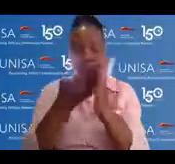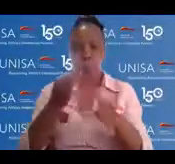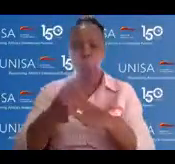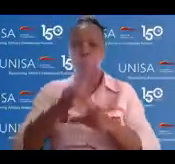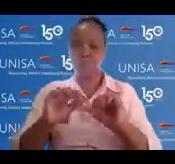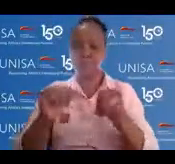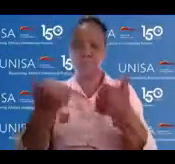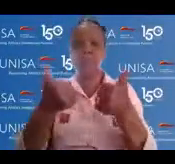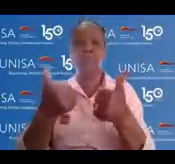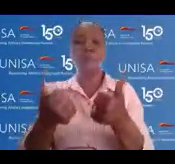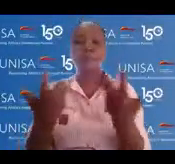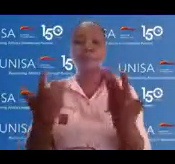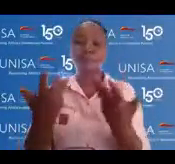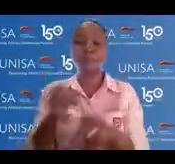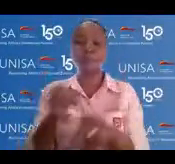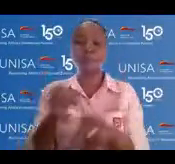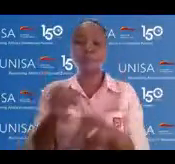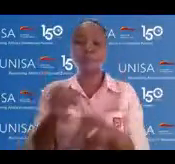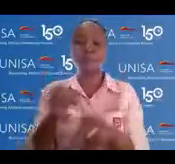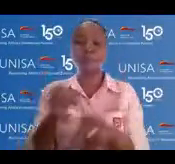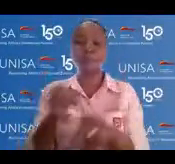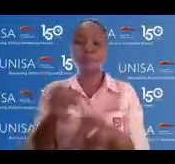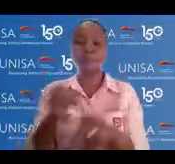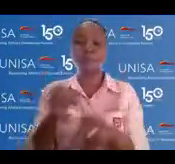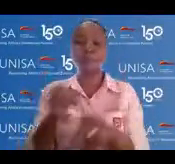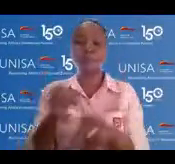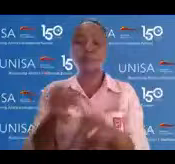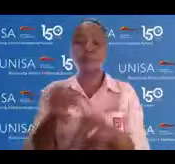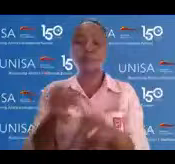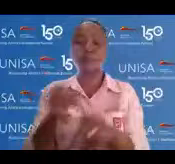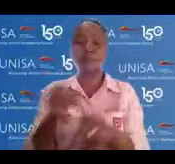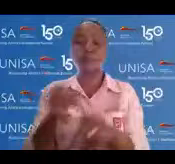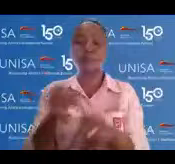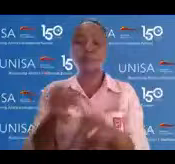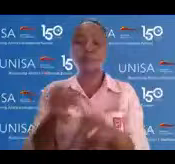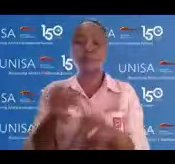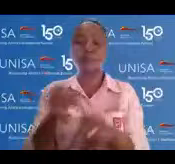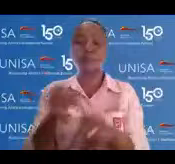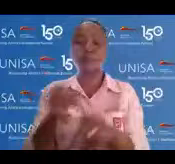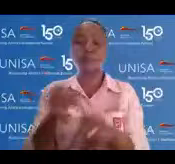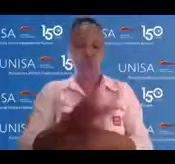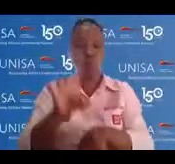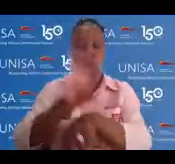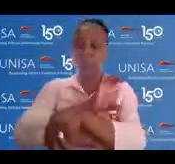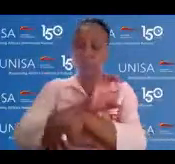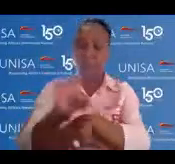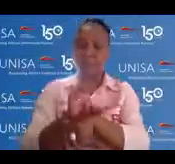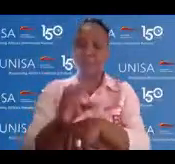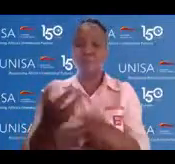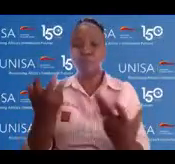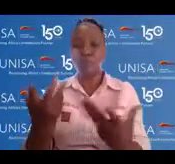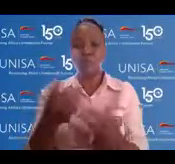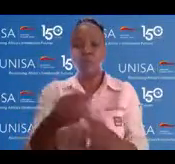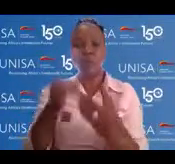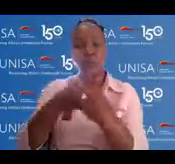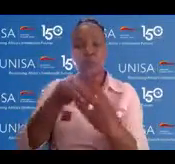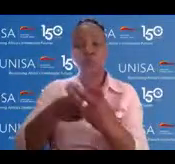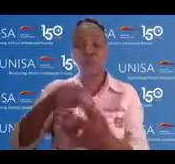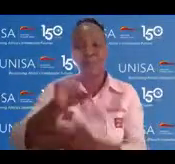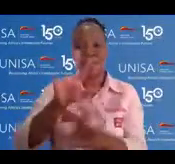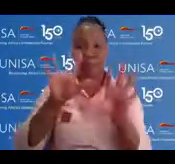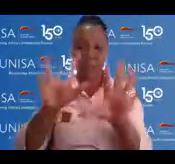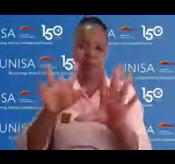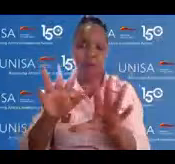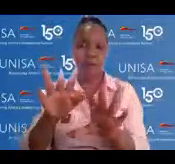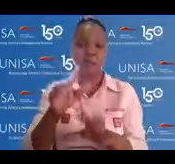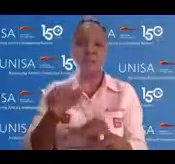Then those who are going to be using laptops and desktops, at least Windows 10 is and the